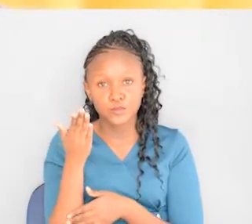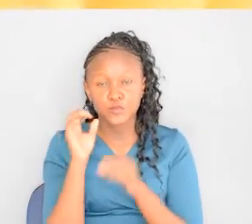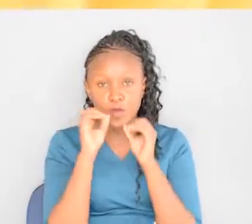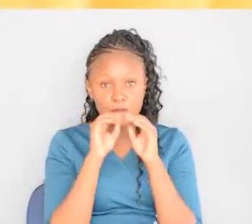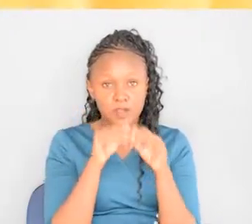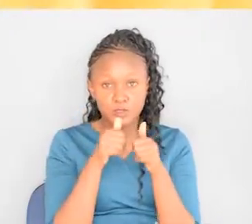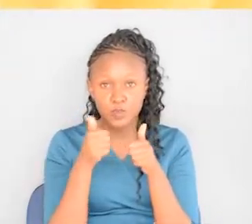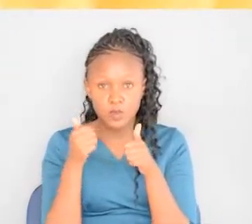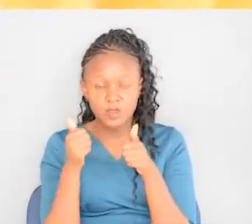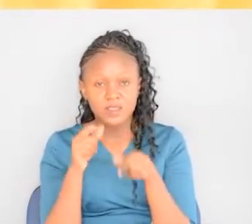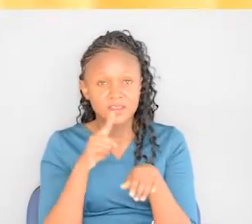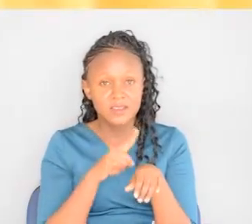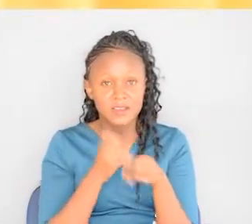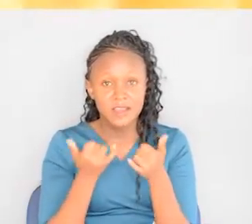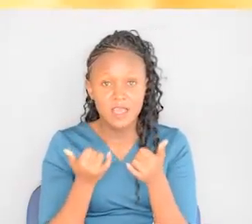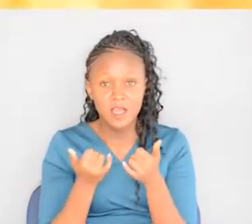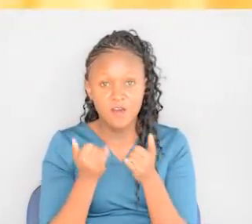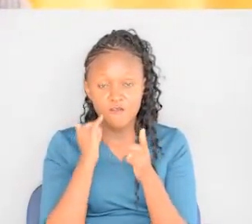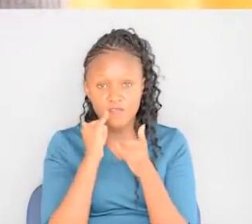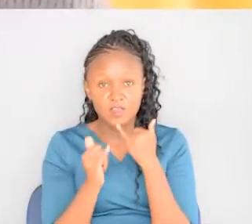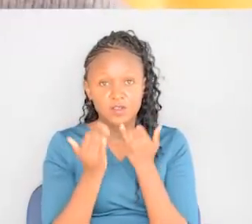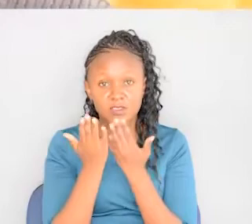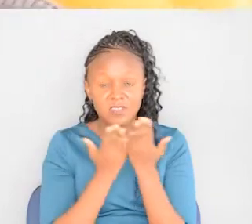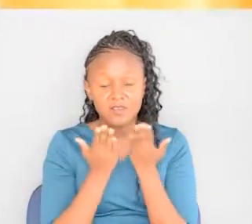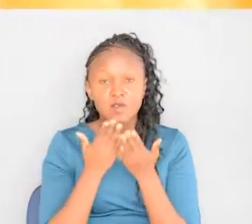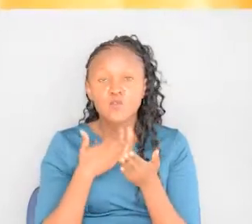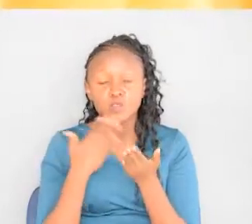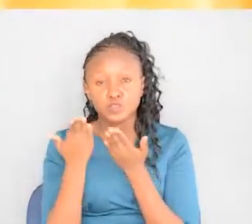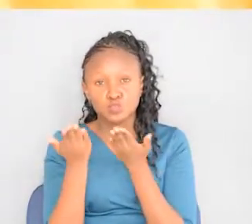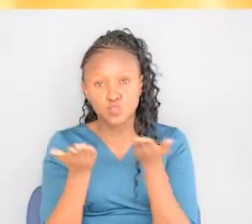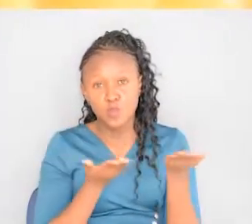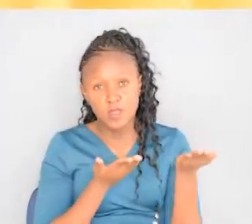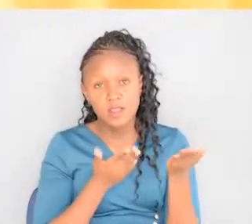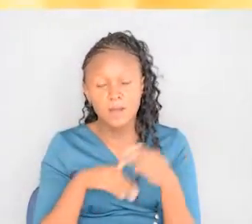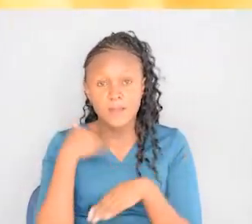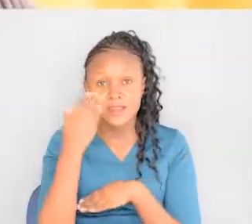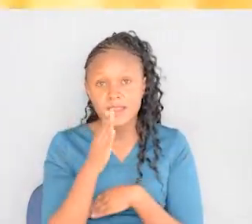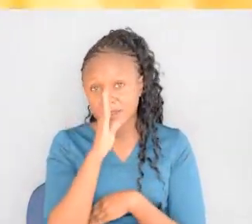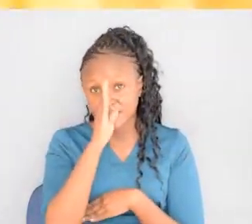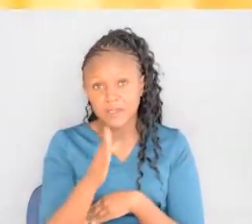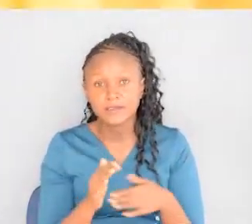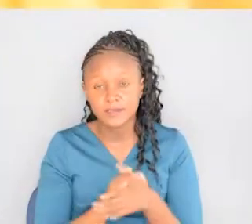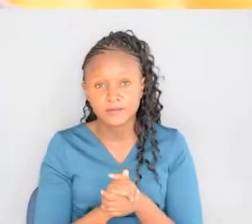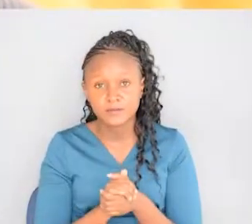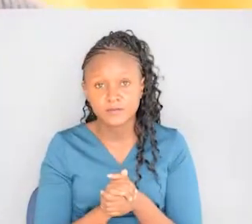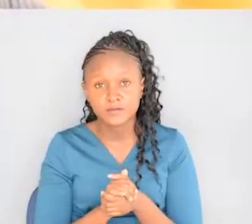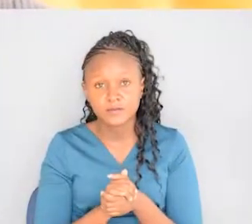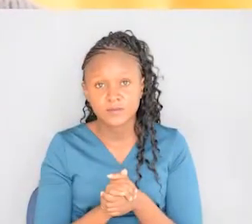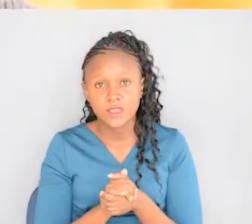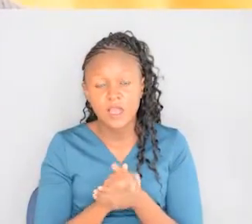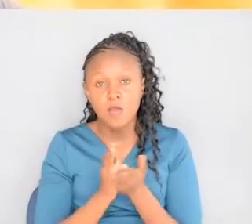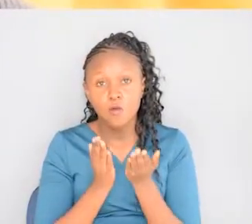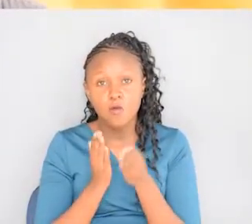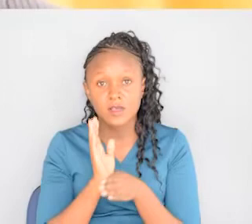praise and to worship the Lord. And now as we come to the end of the service, I'd like to welcome you again to next Sunday